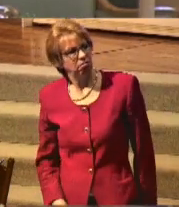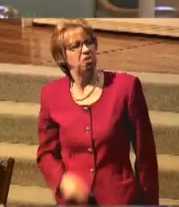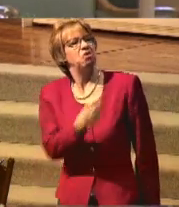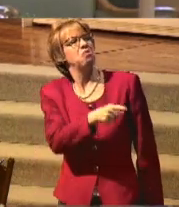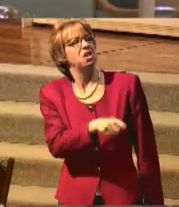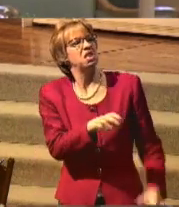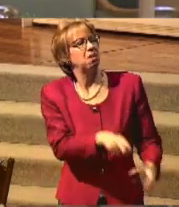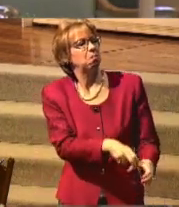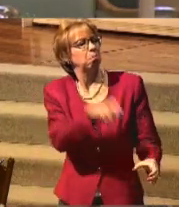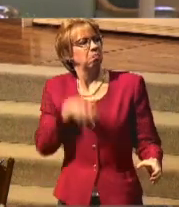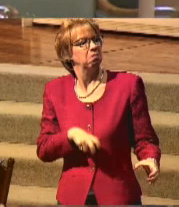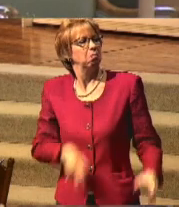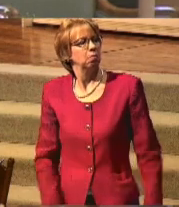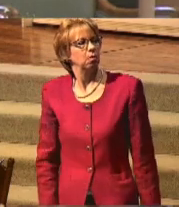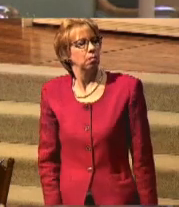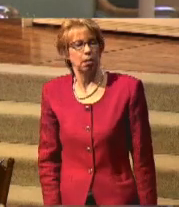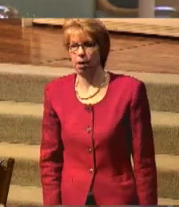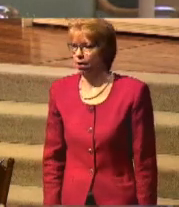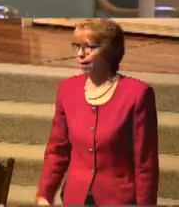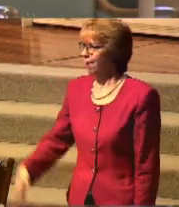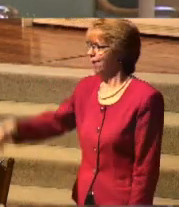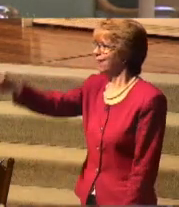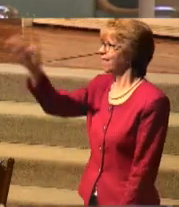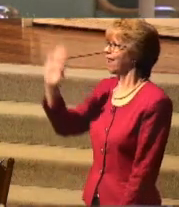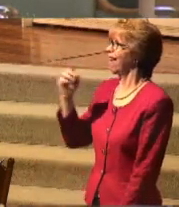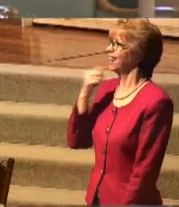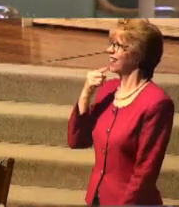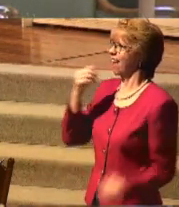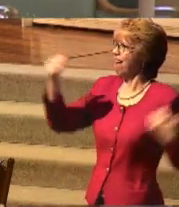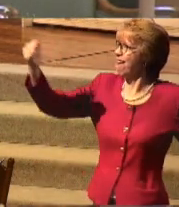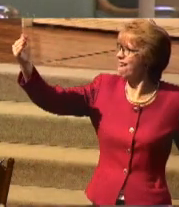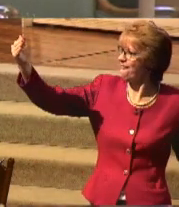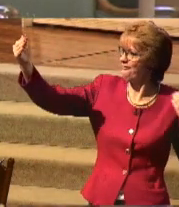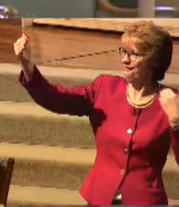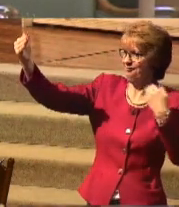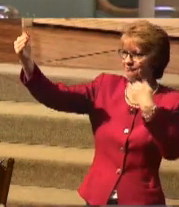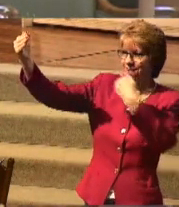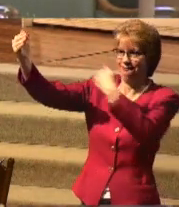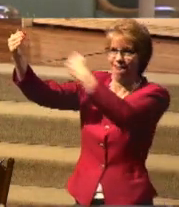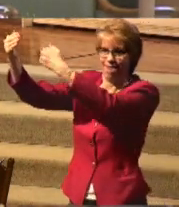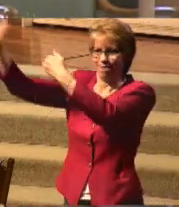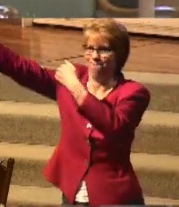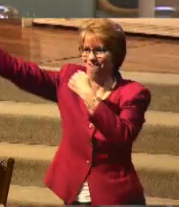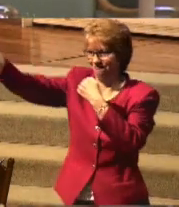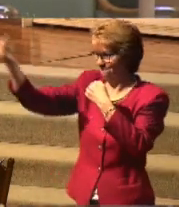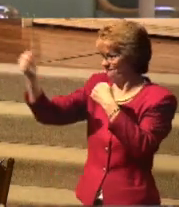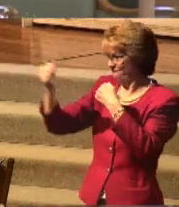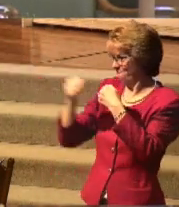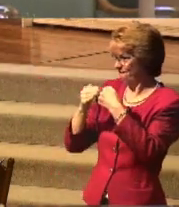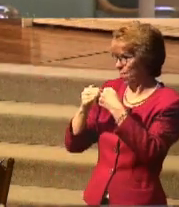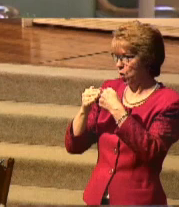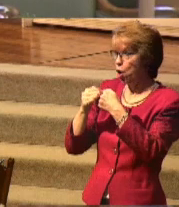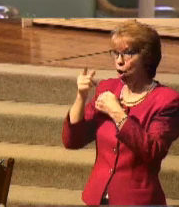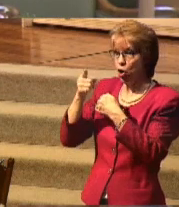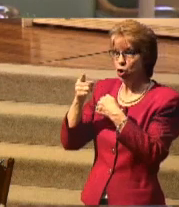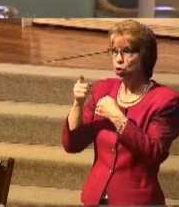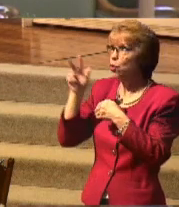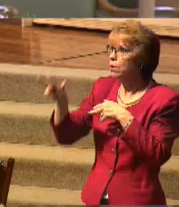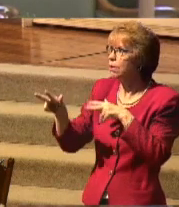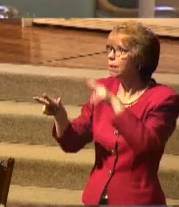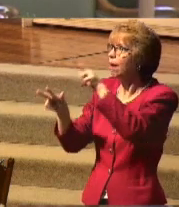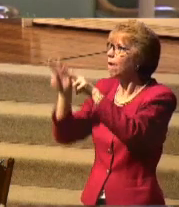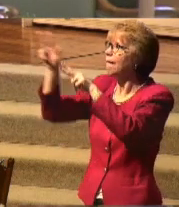and God says, if you'll draw nigh to me, I'll draw nigh to you. You take one step towards God, he takes three towards